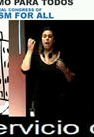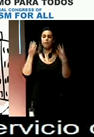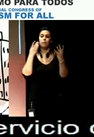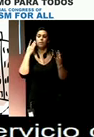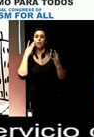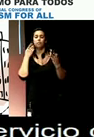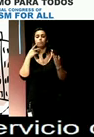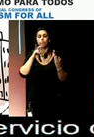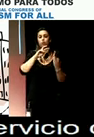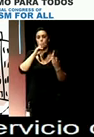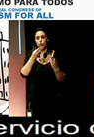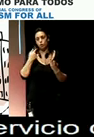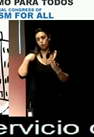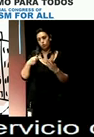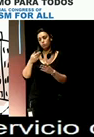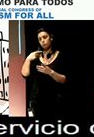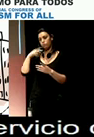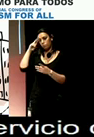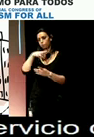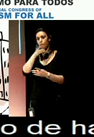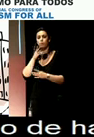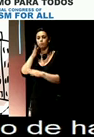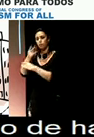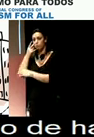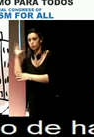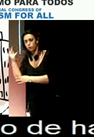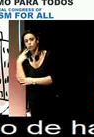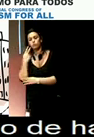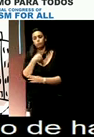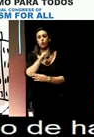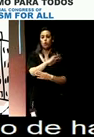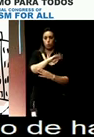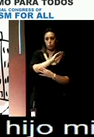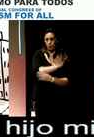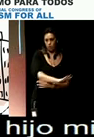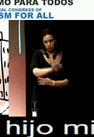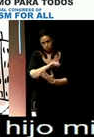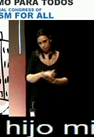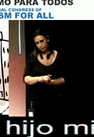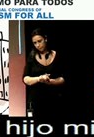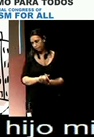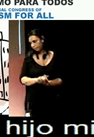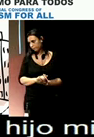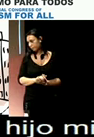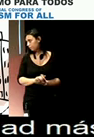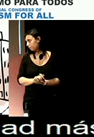to accompany the child while they were visiting the museum.